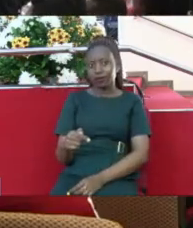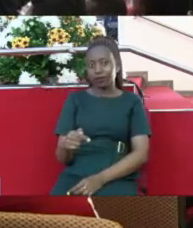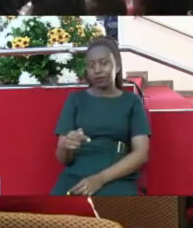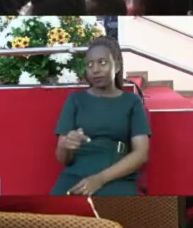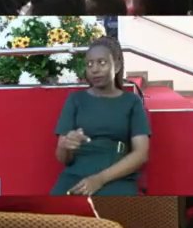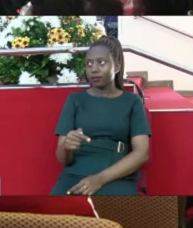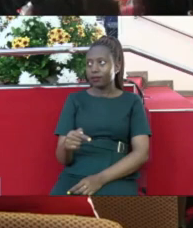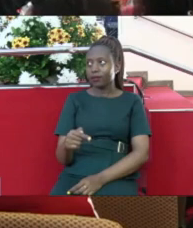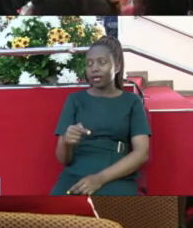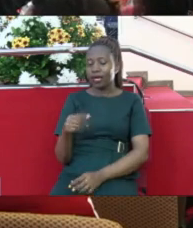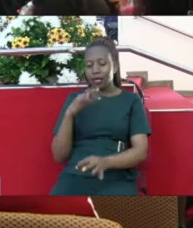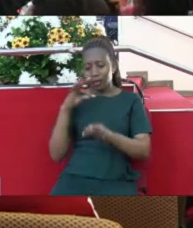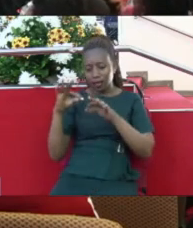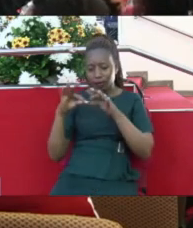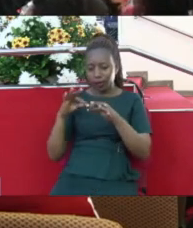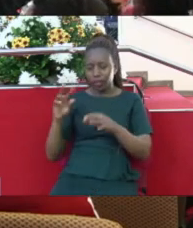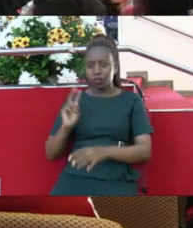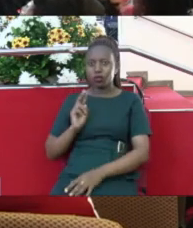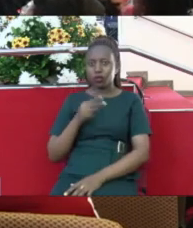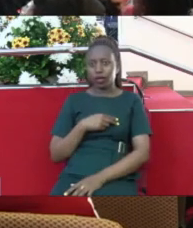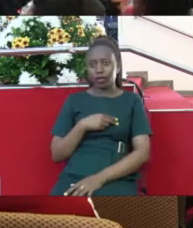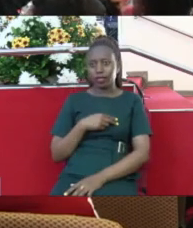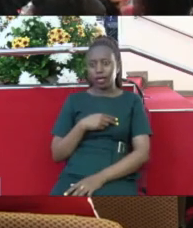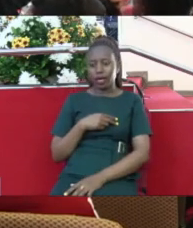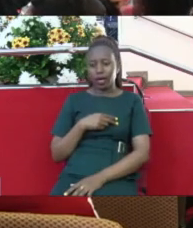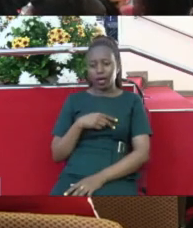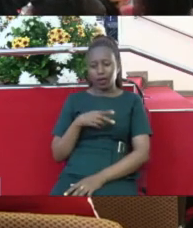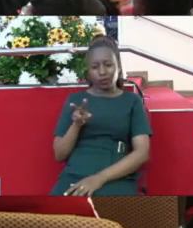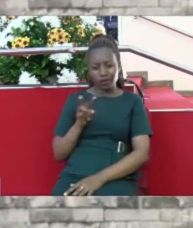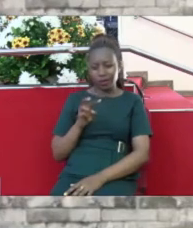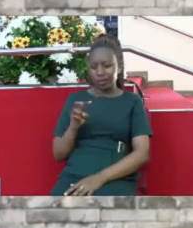that, and we see our lostness.